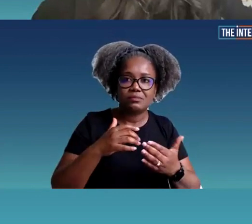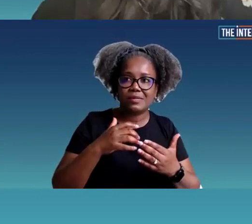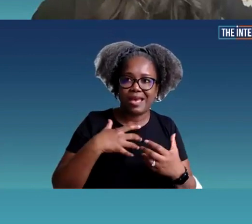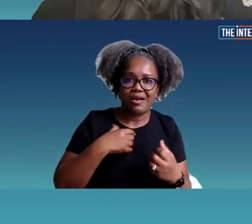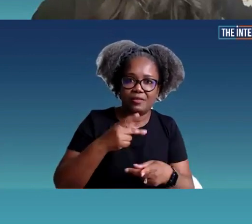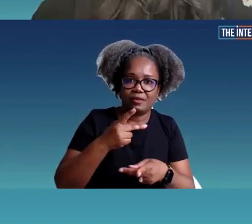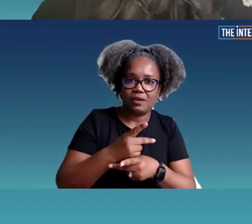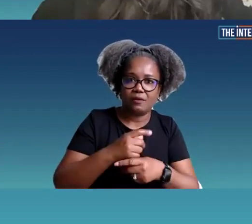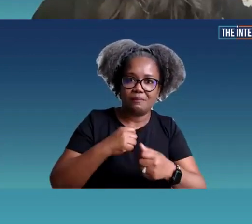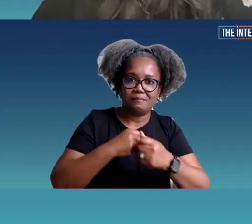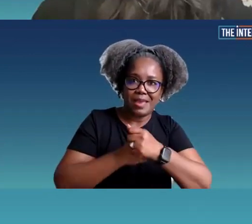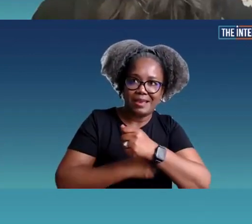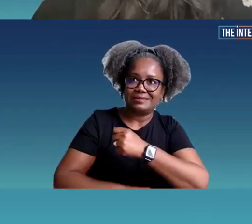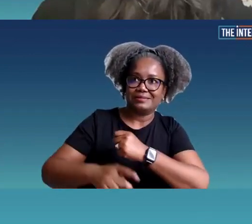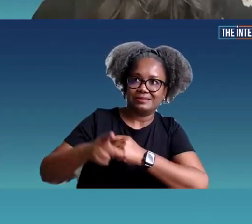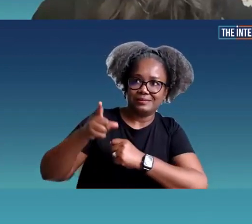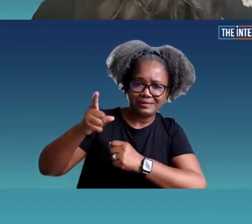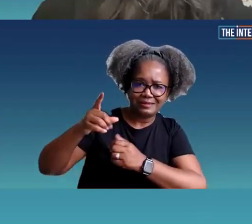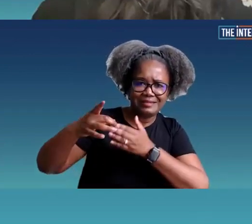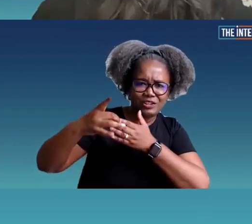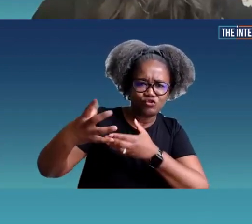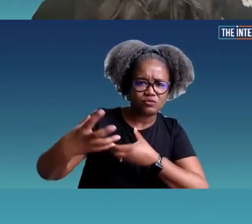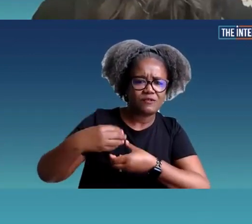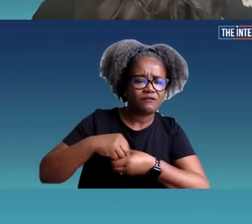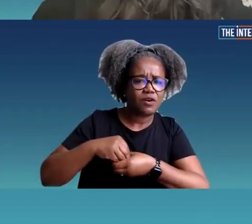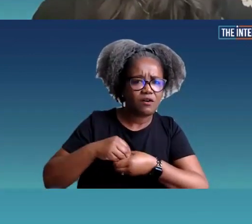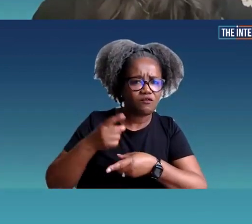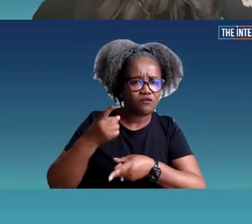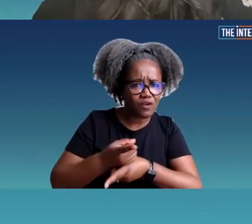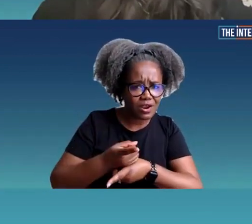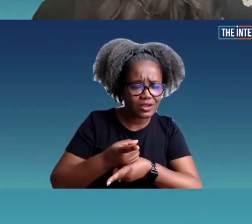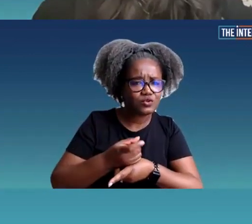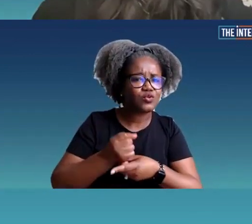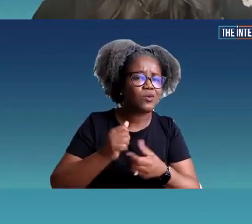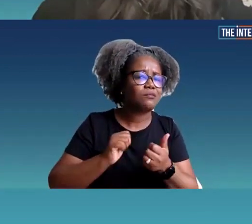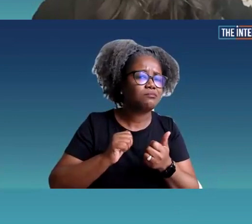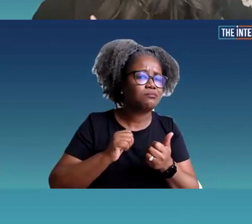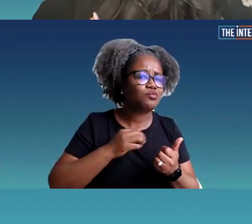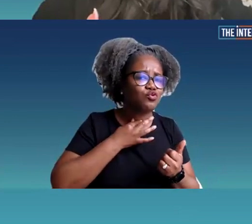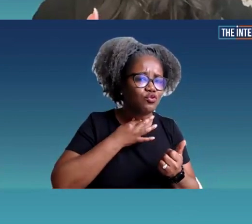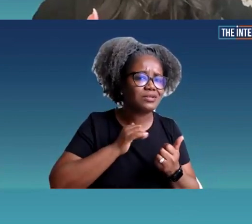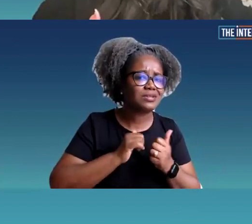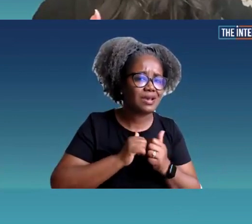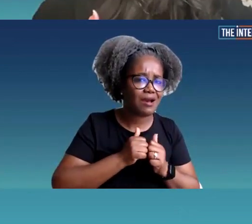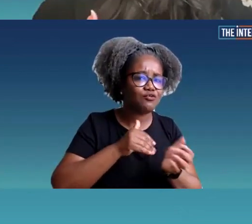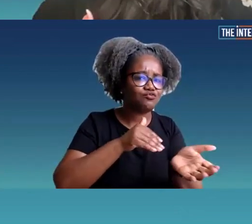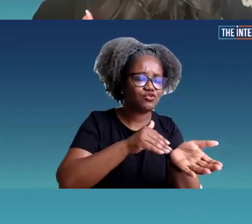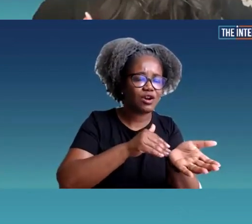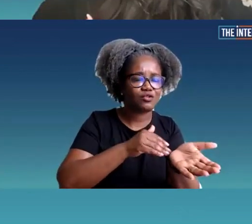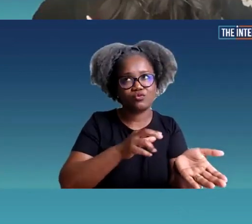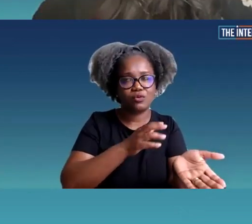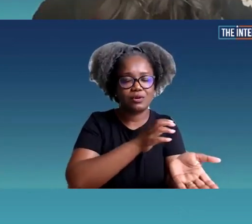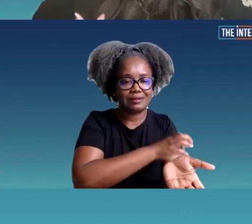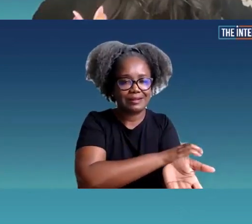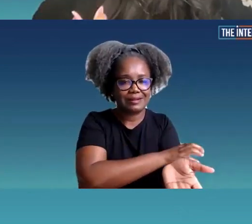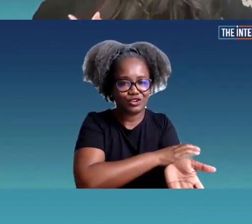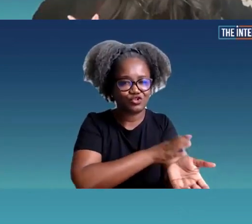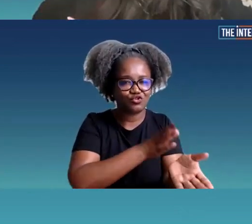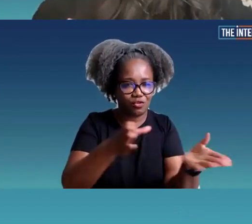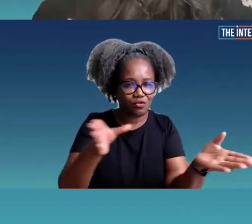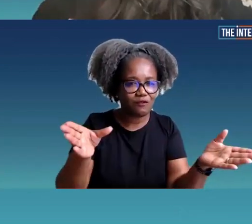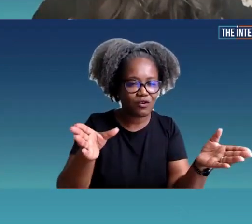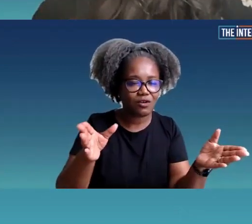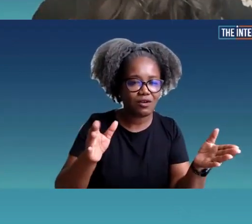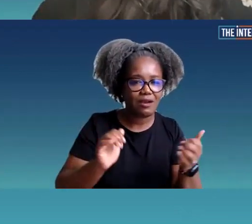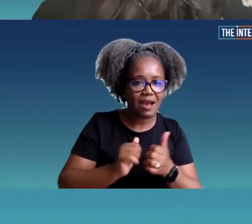So how did the physicians, clinicians, let me just say clinicians, broadly clinicians,